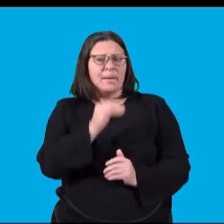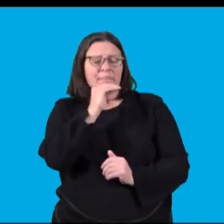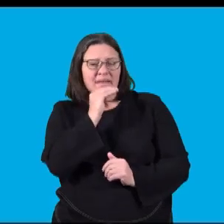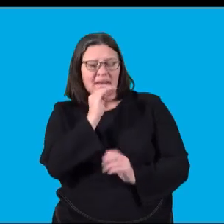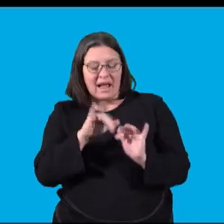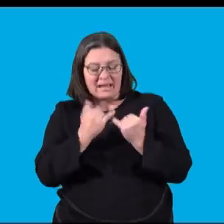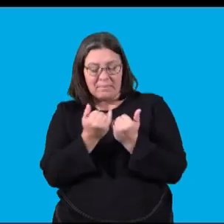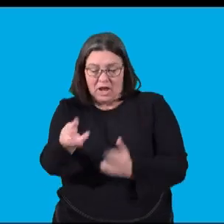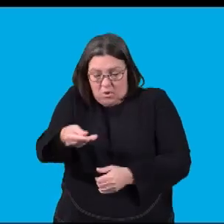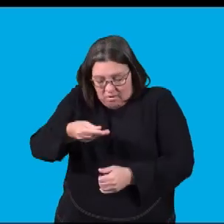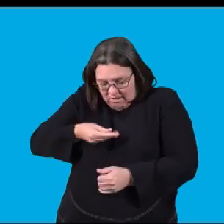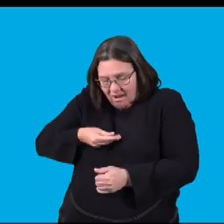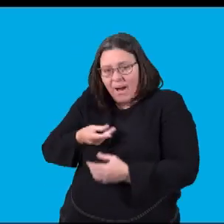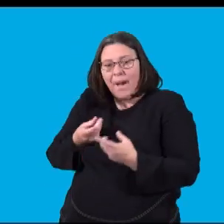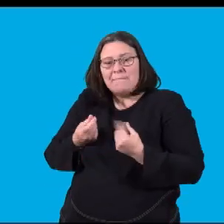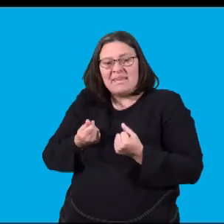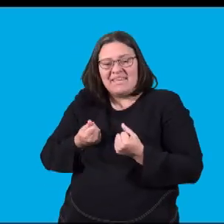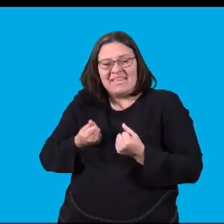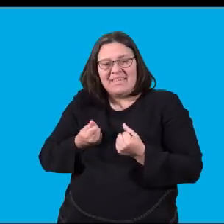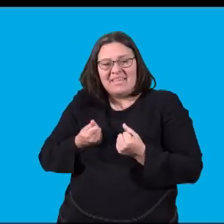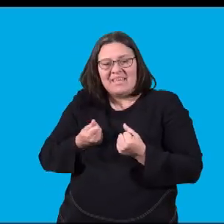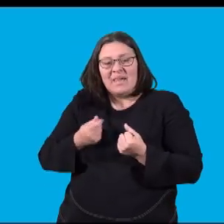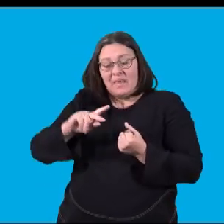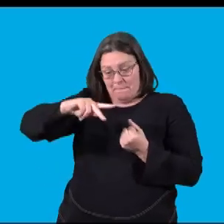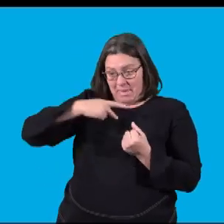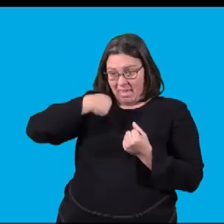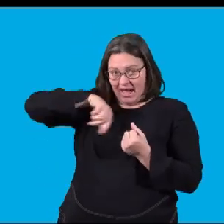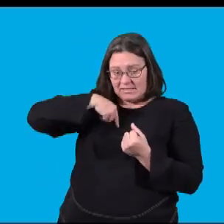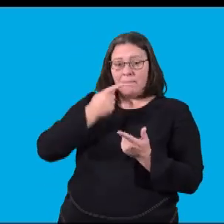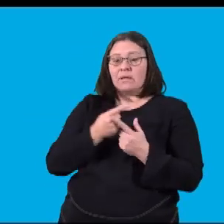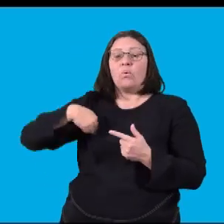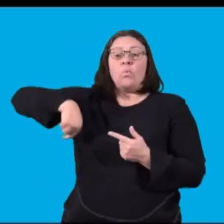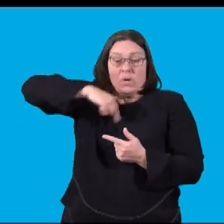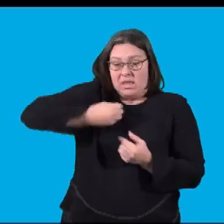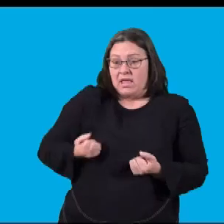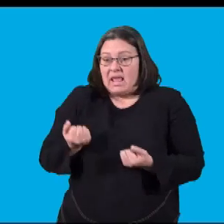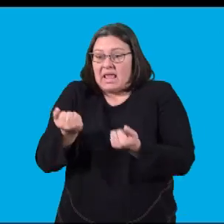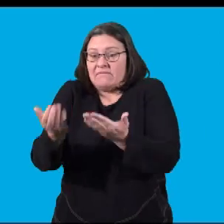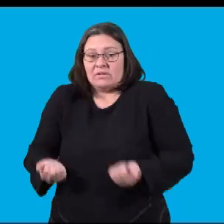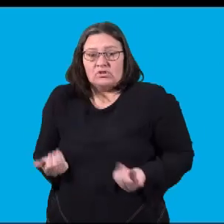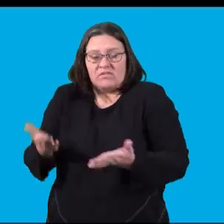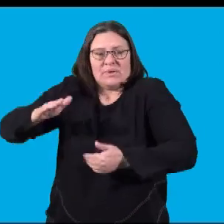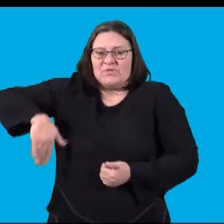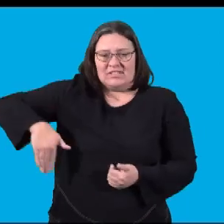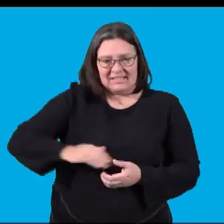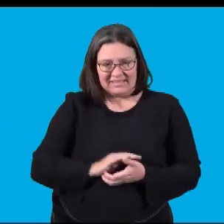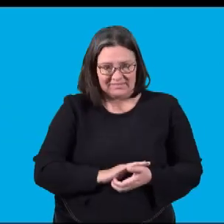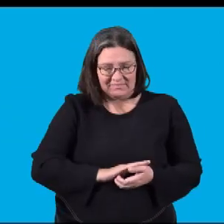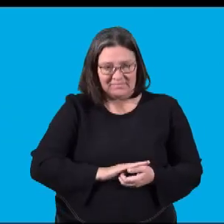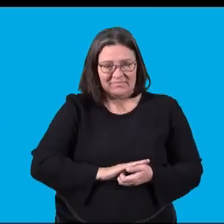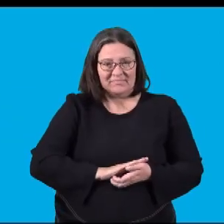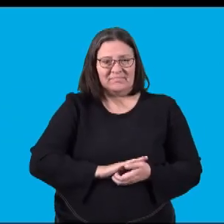company receives before providing the goods or the service. Here we